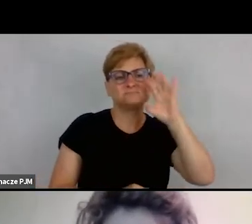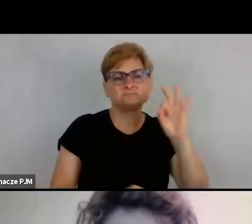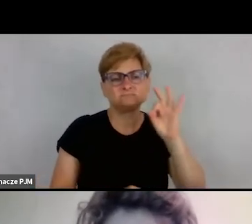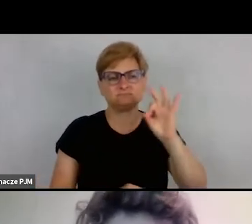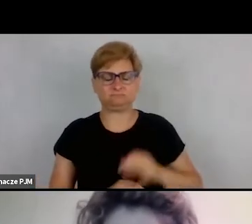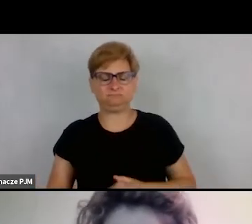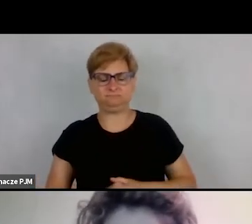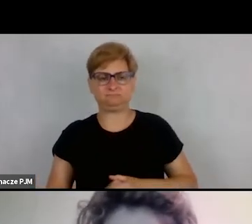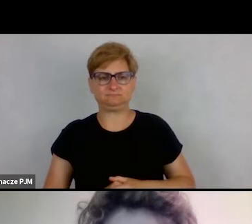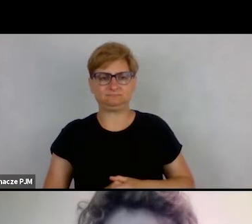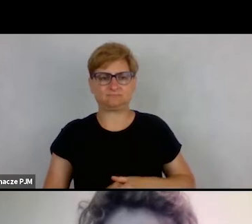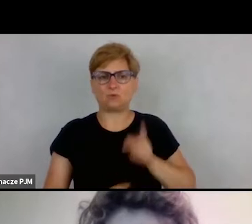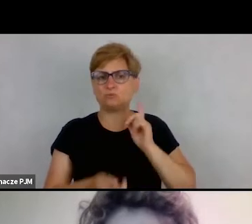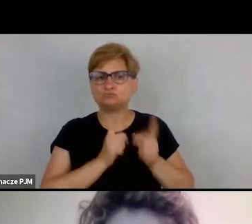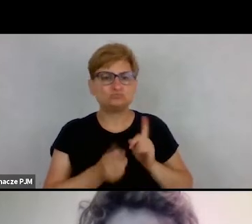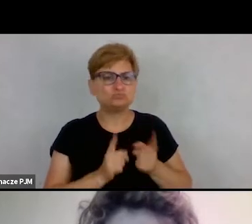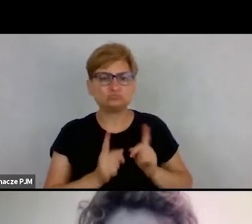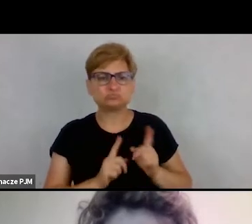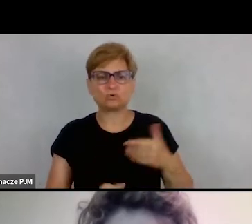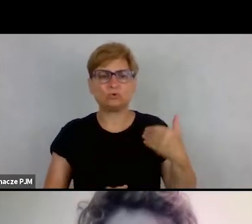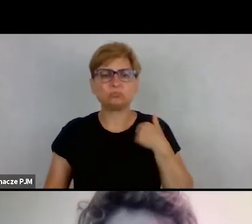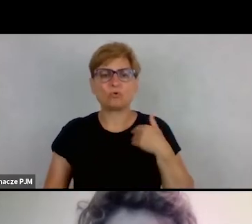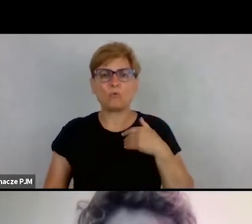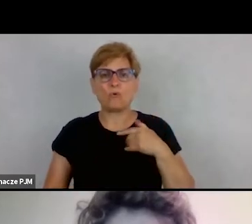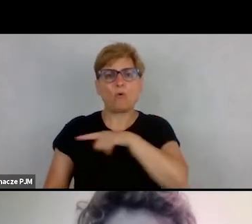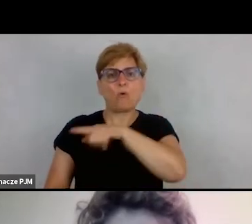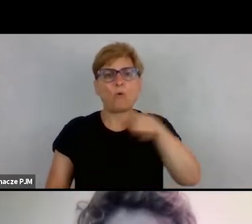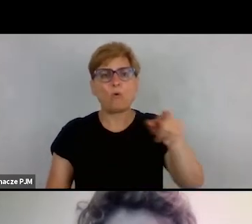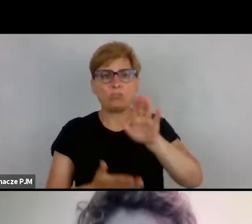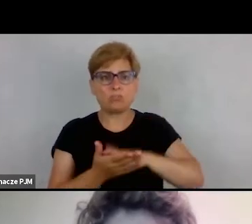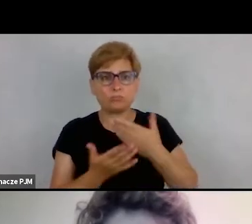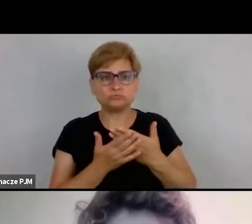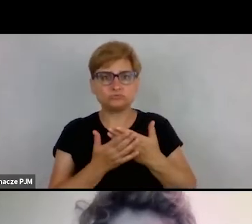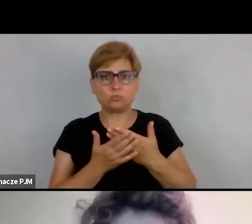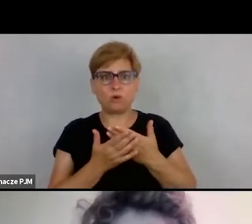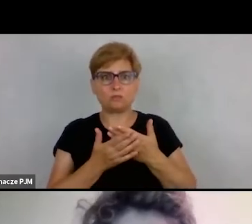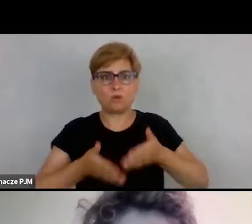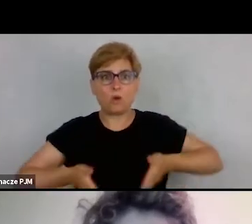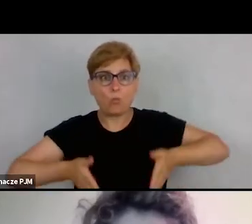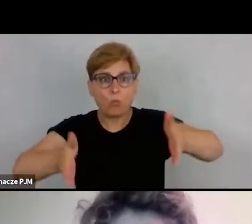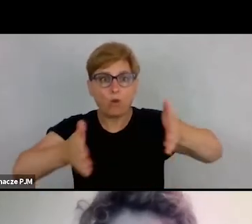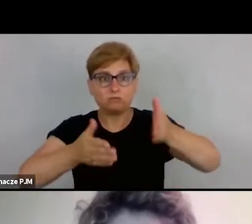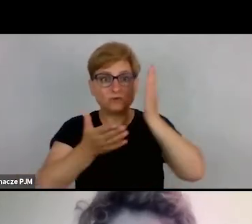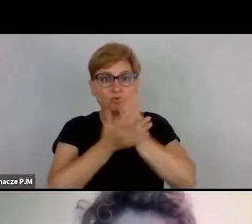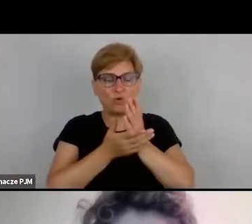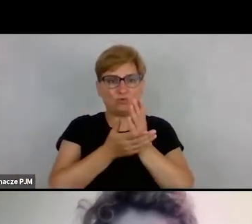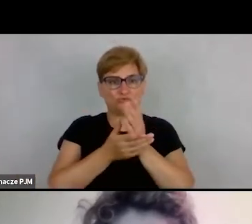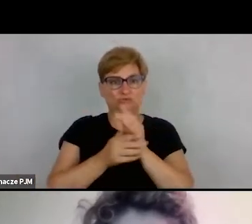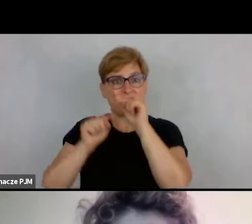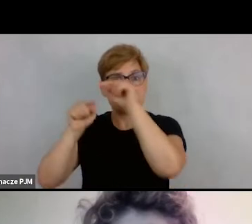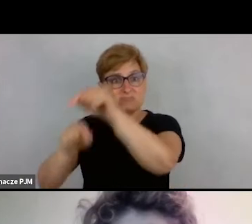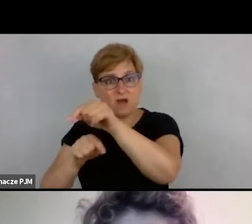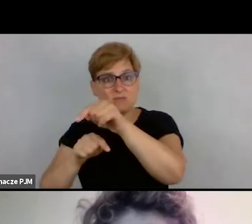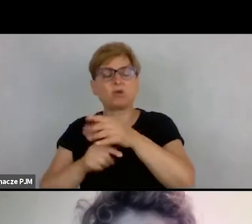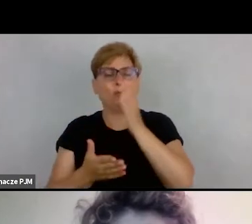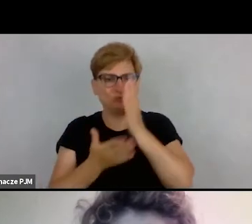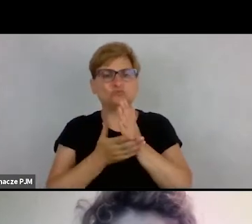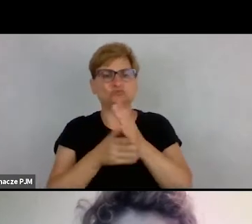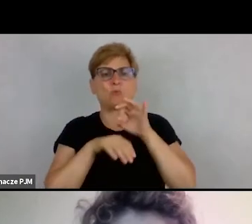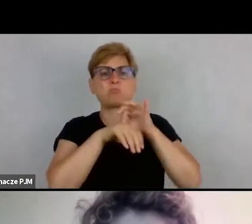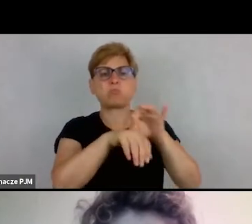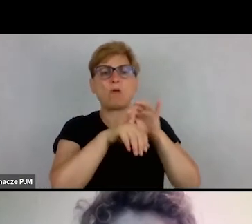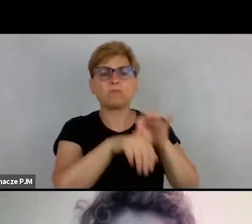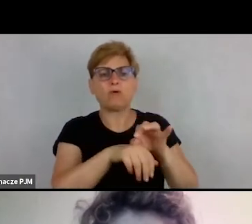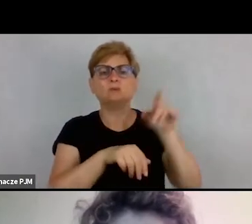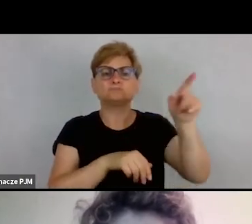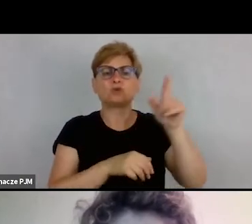die. And so there was a real urgency to this question of, well, what do we do to stop men's violence? And so I